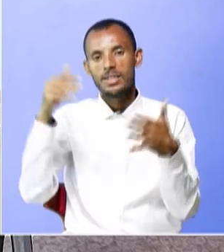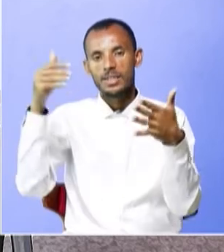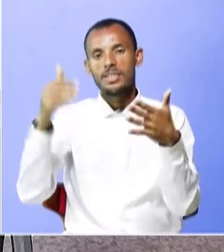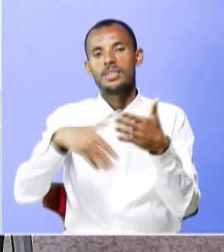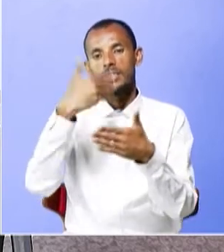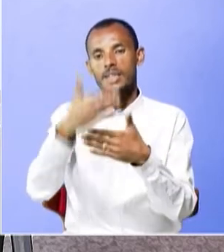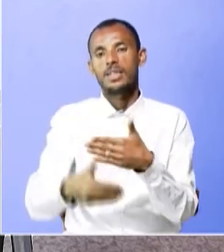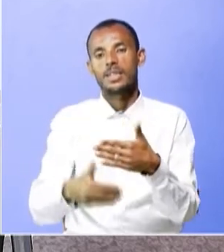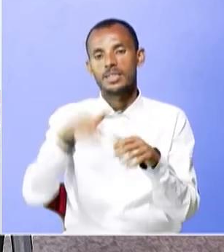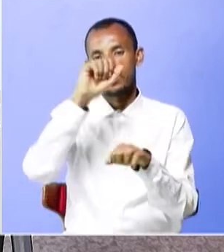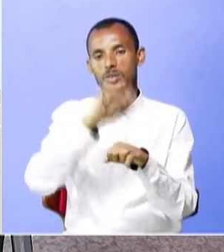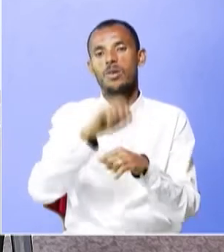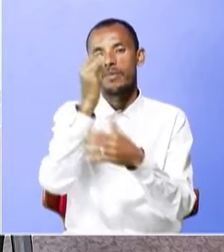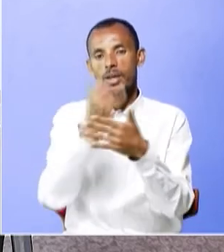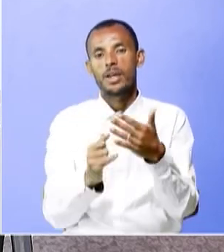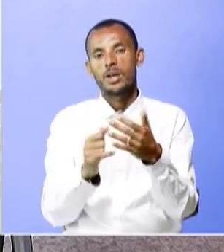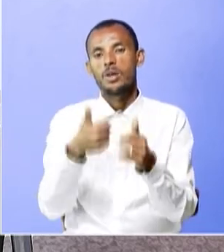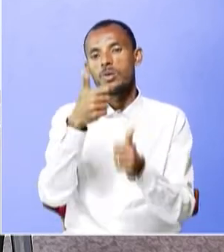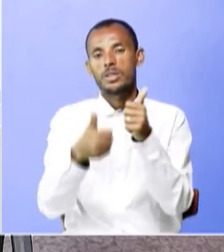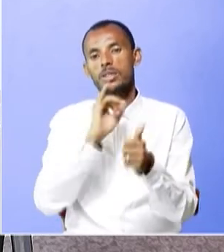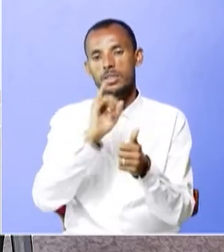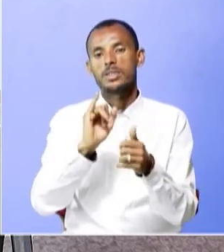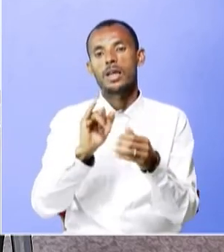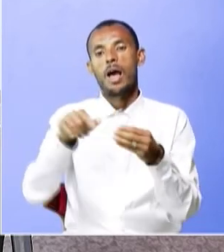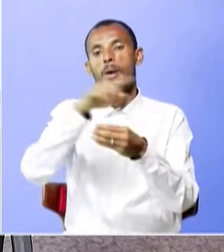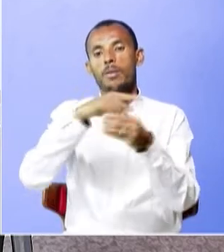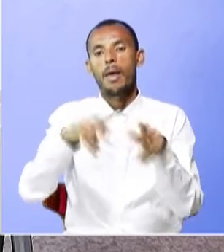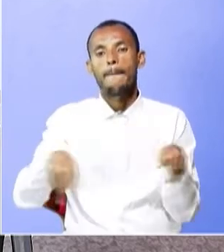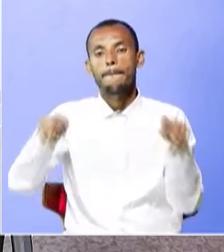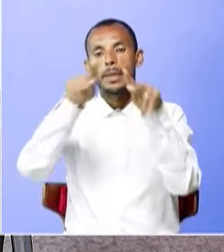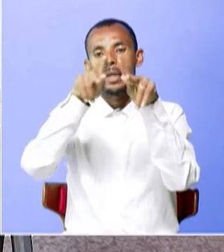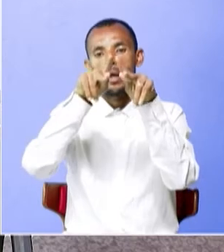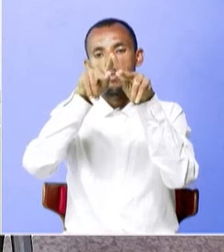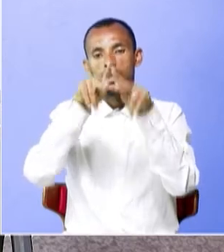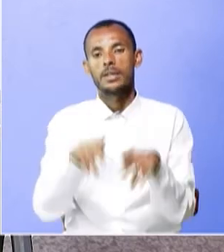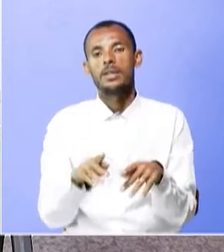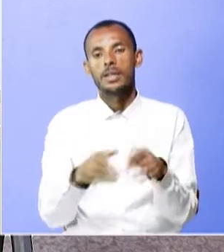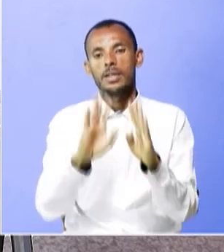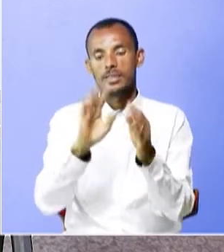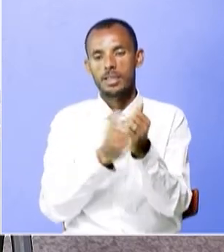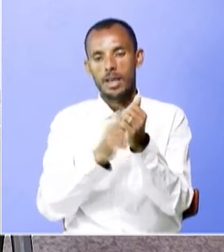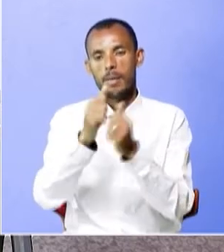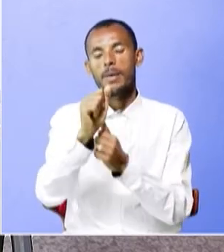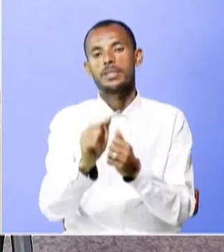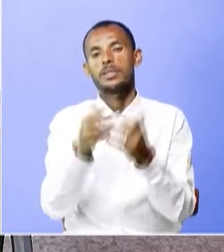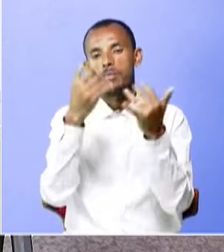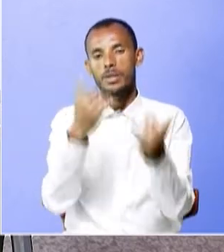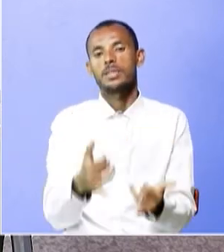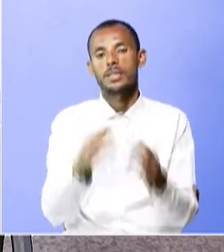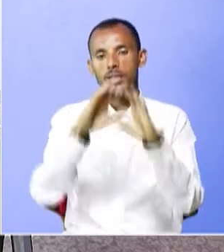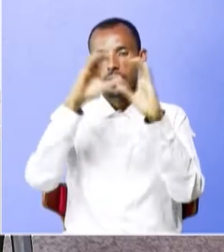next solid figure, which is about pyramid. Okay, so let's proceed to the present